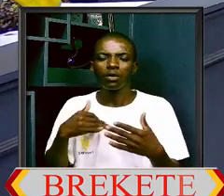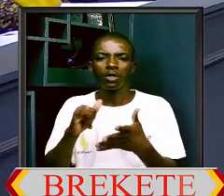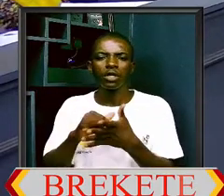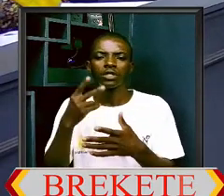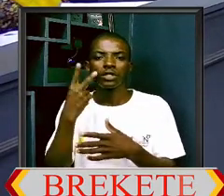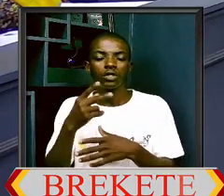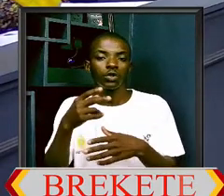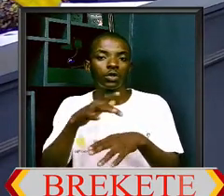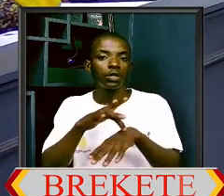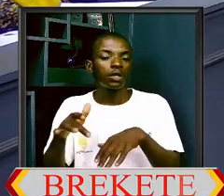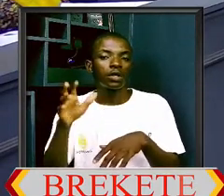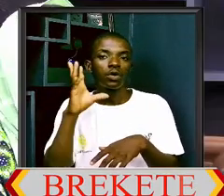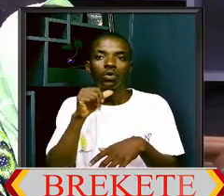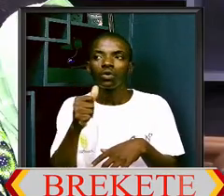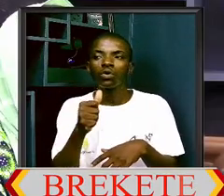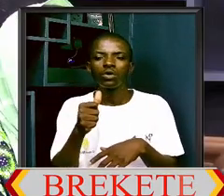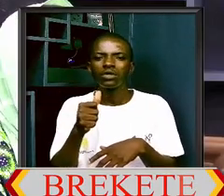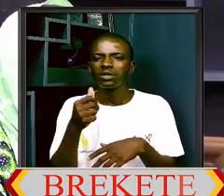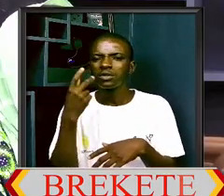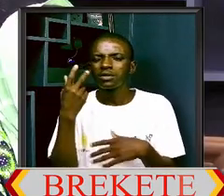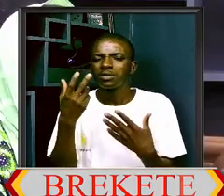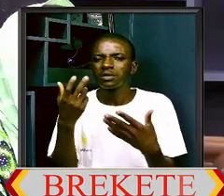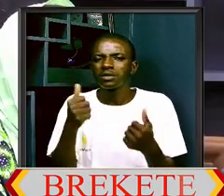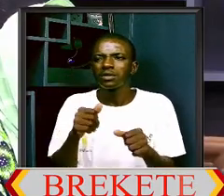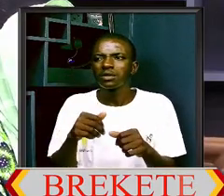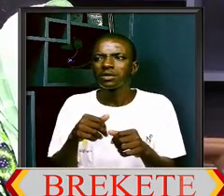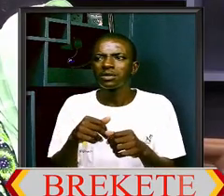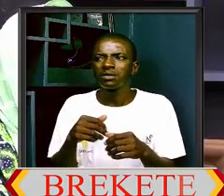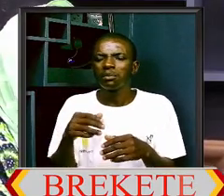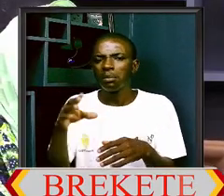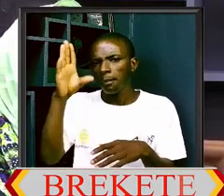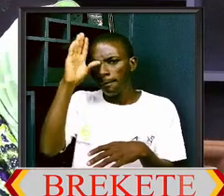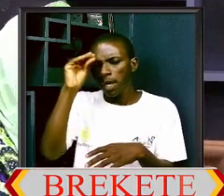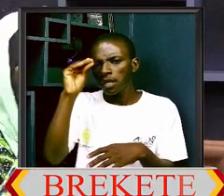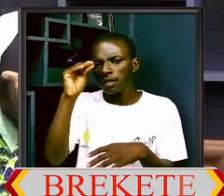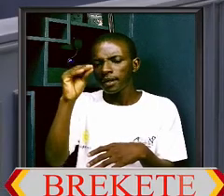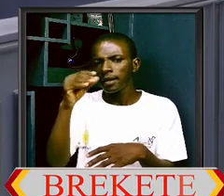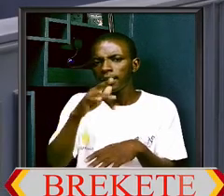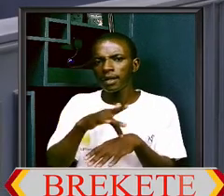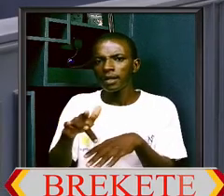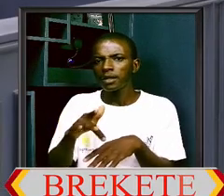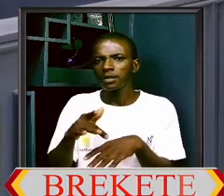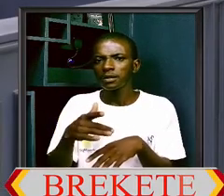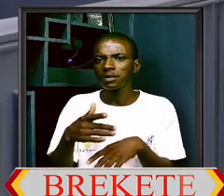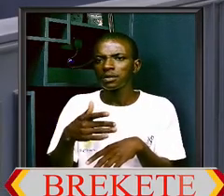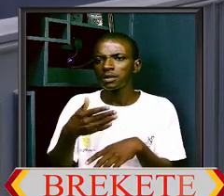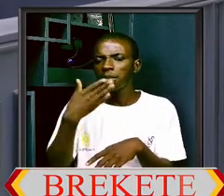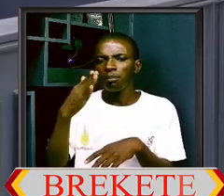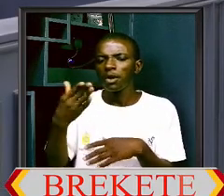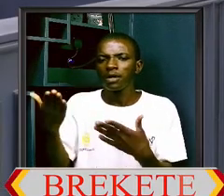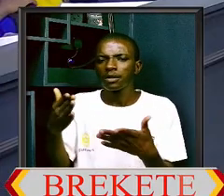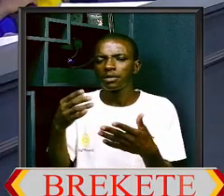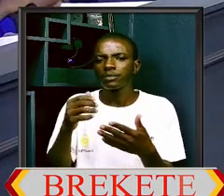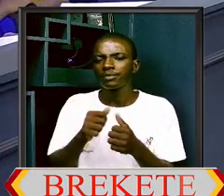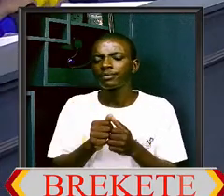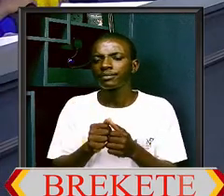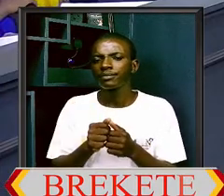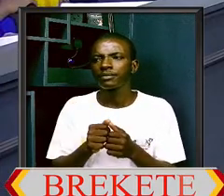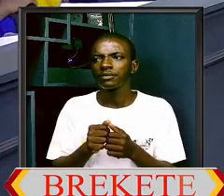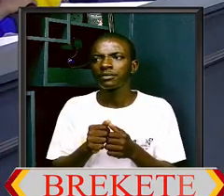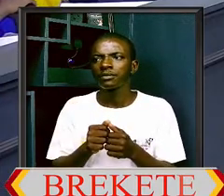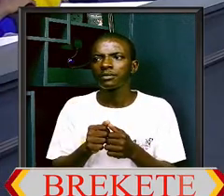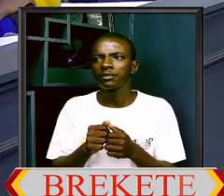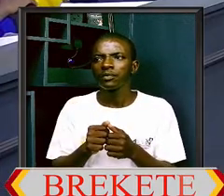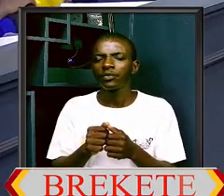you naked you at least man nakedness n was pass